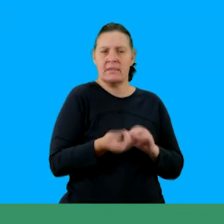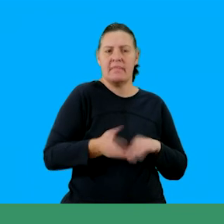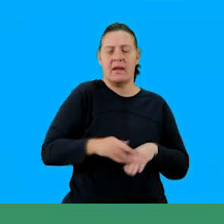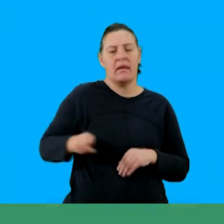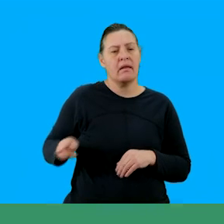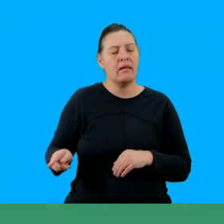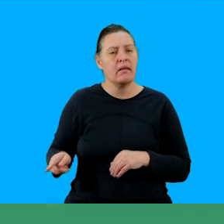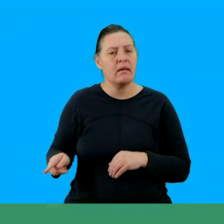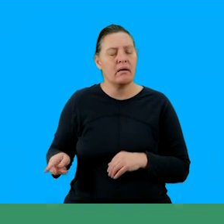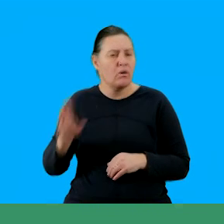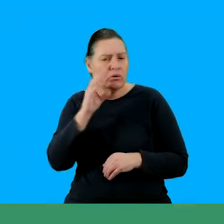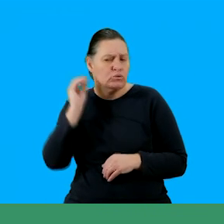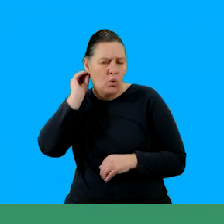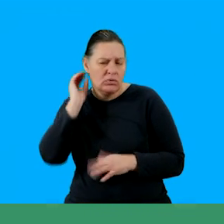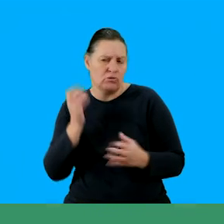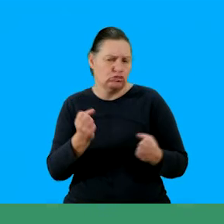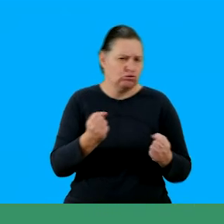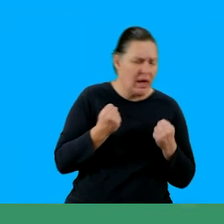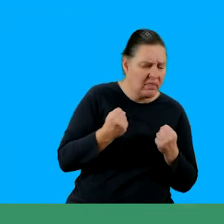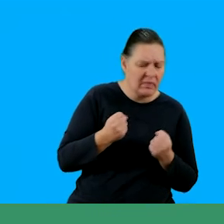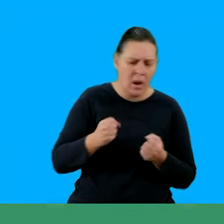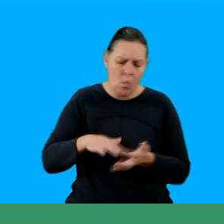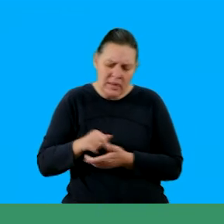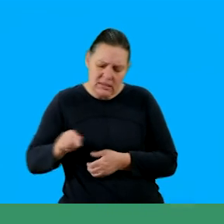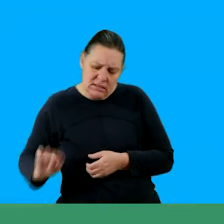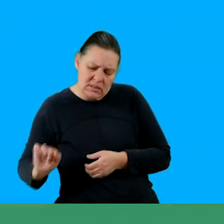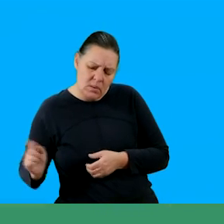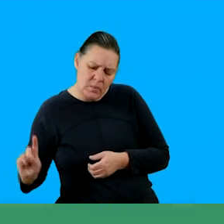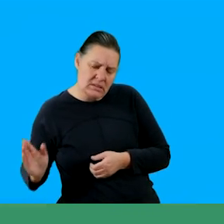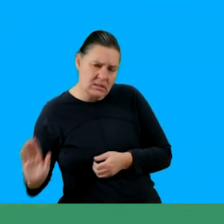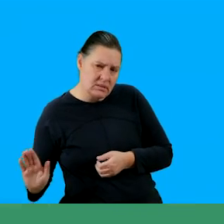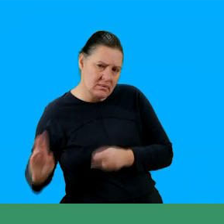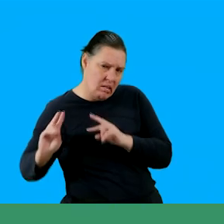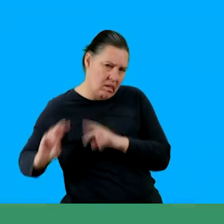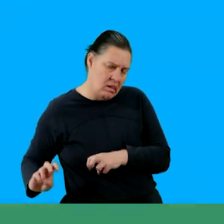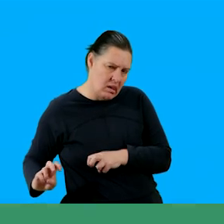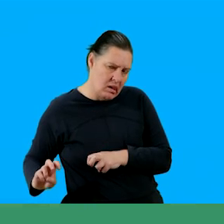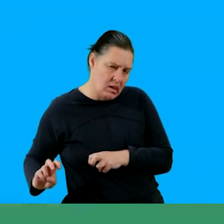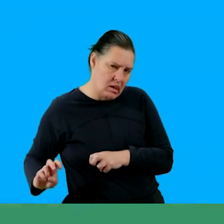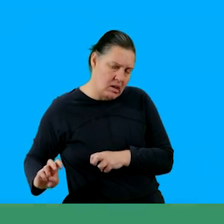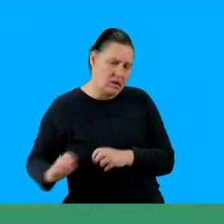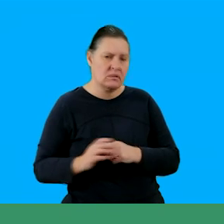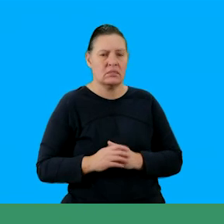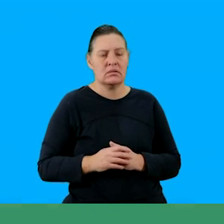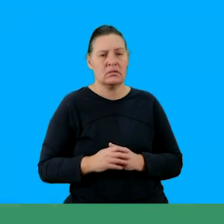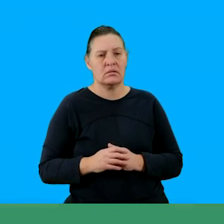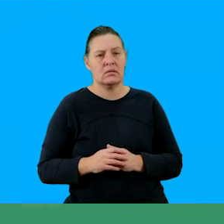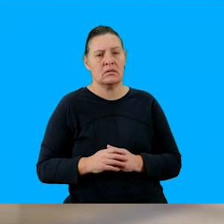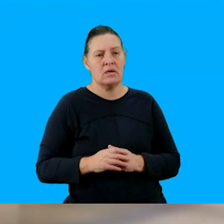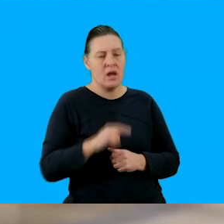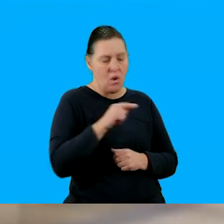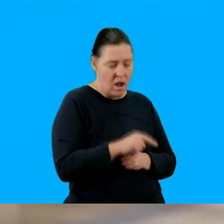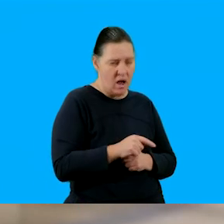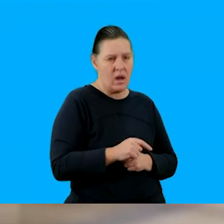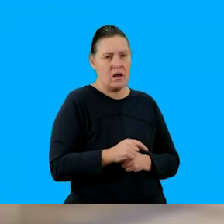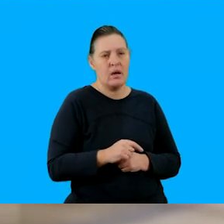categorize competition rather, noting their strengths and weaknesses. So what Jabulani can do,